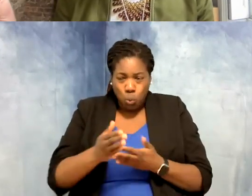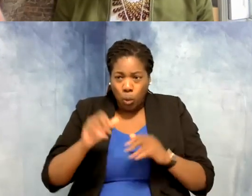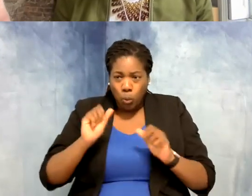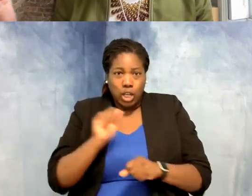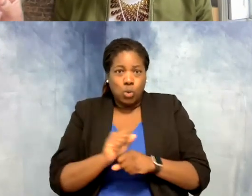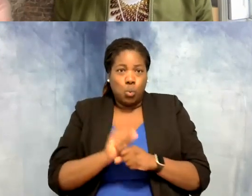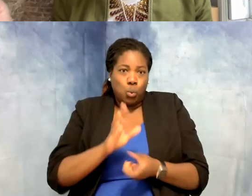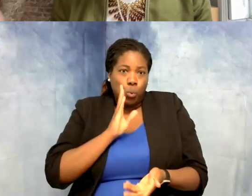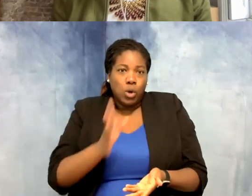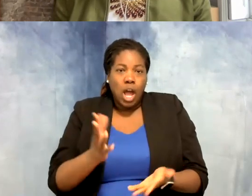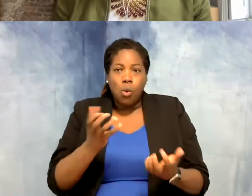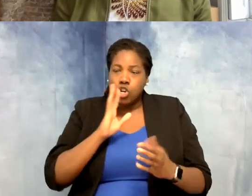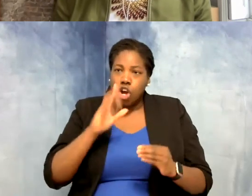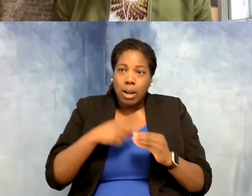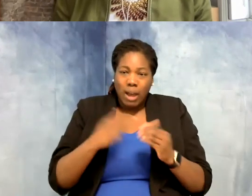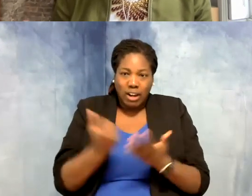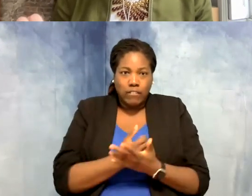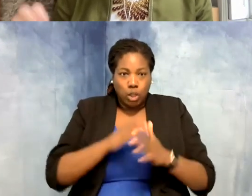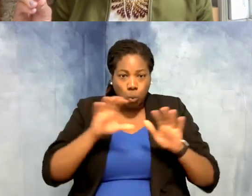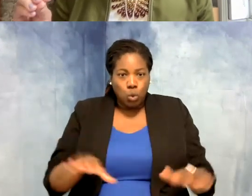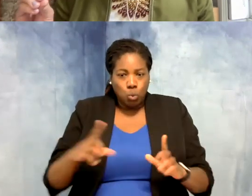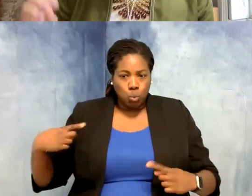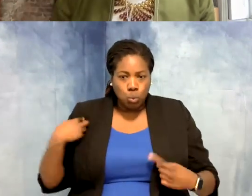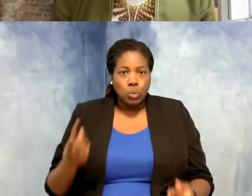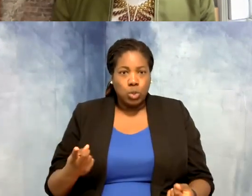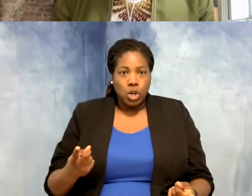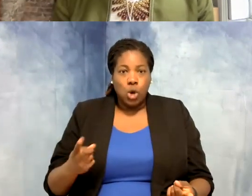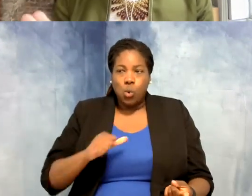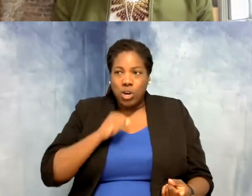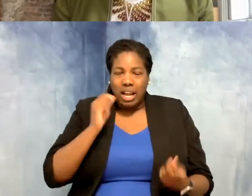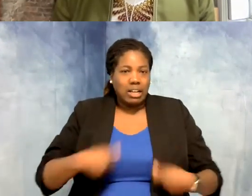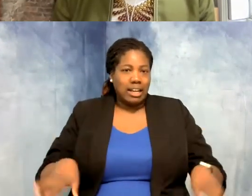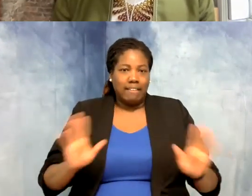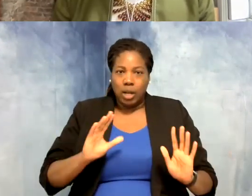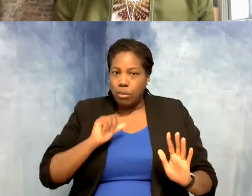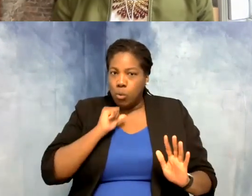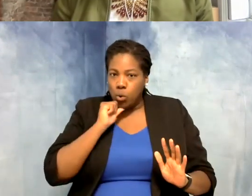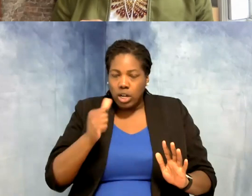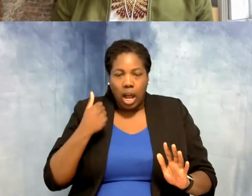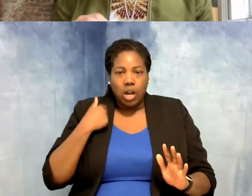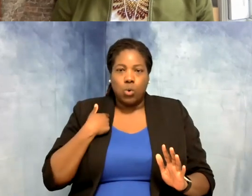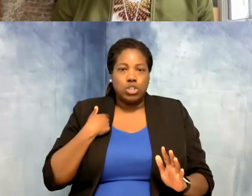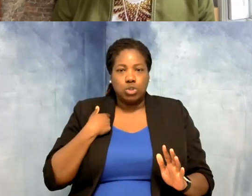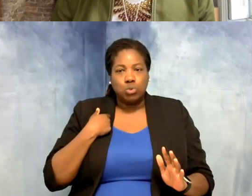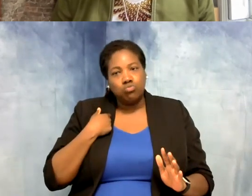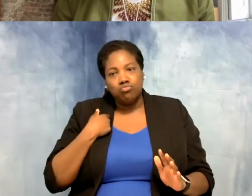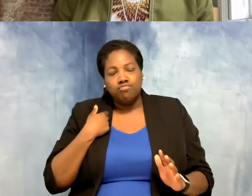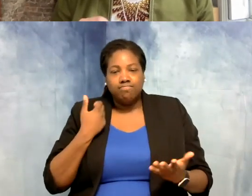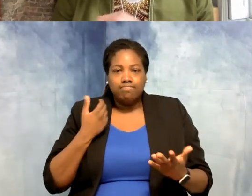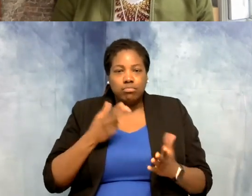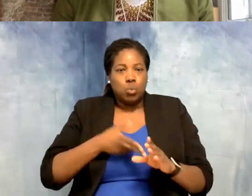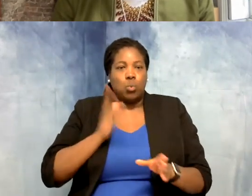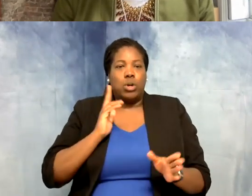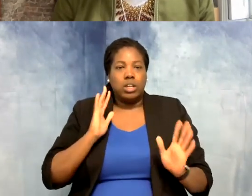want to talk about all of that work that we're doing, because we're never going to give up. We're never going to give in. And the Reproductive Freedom Project